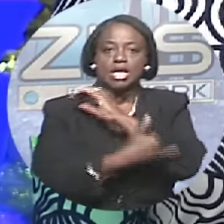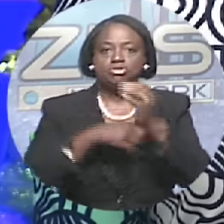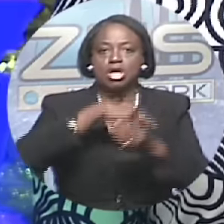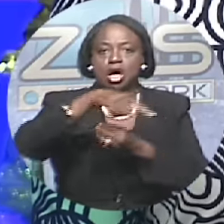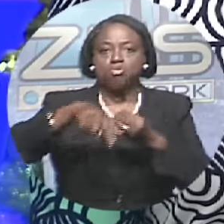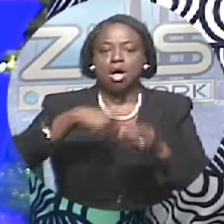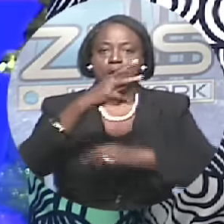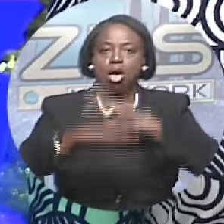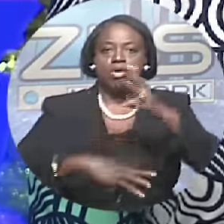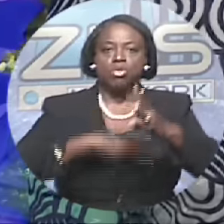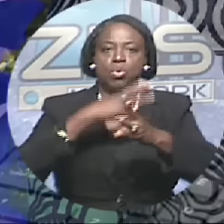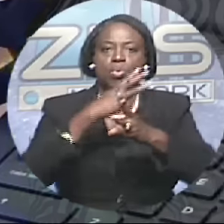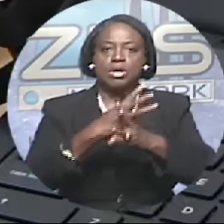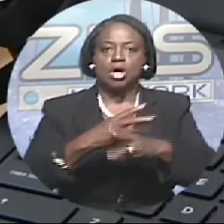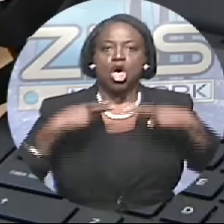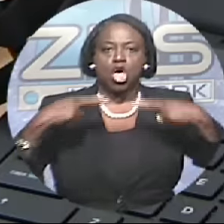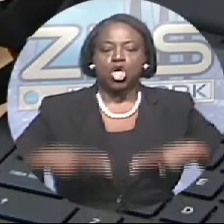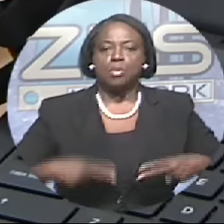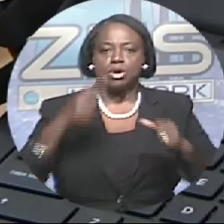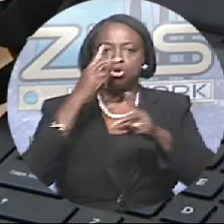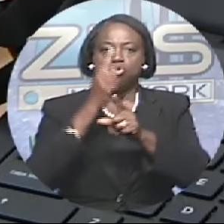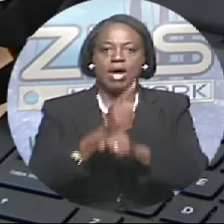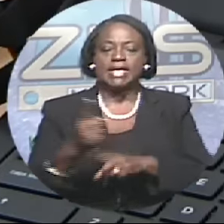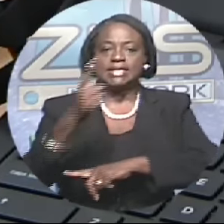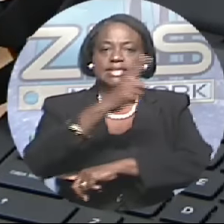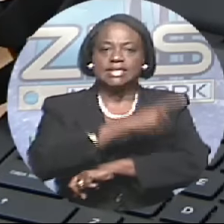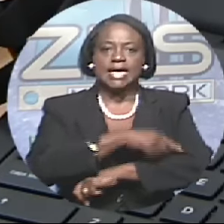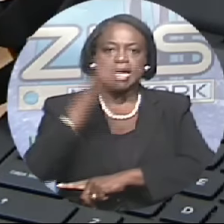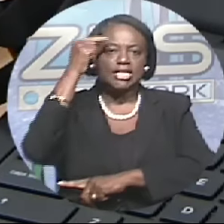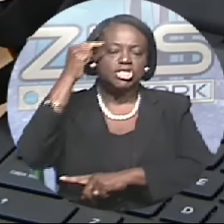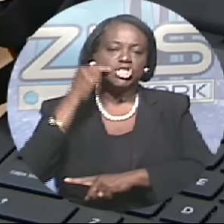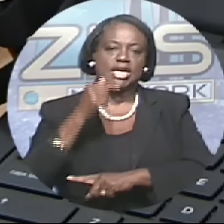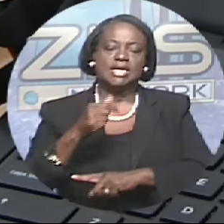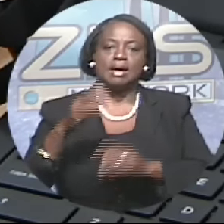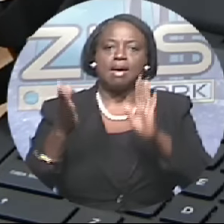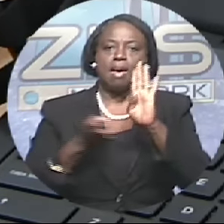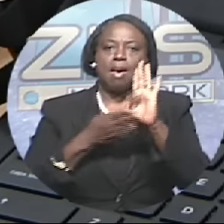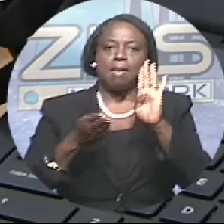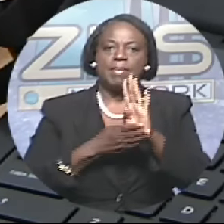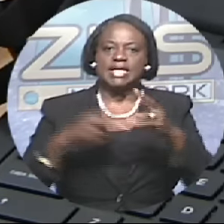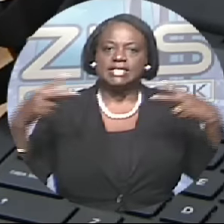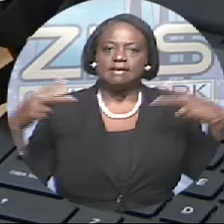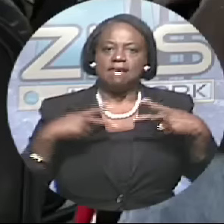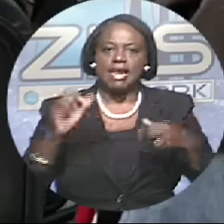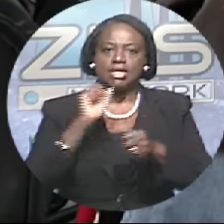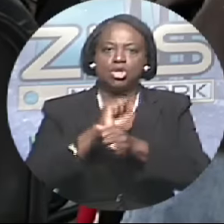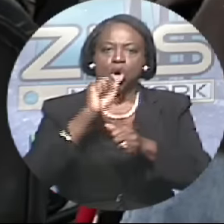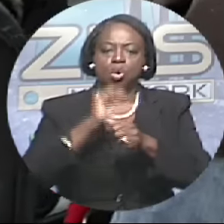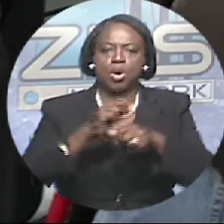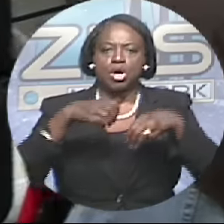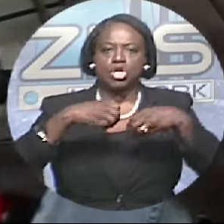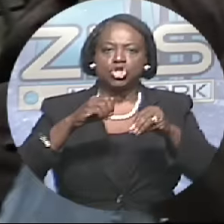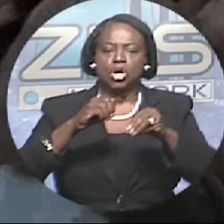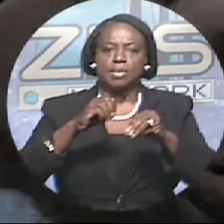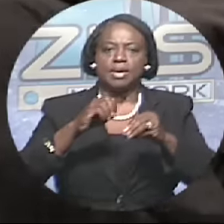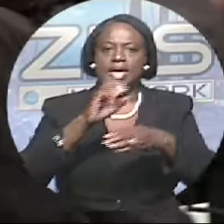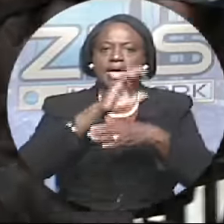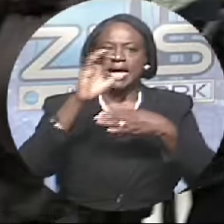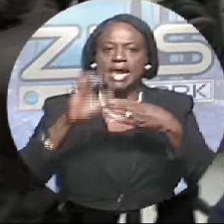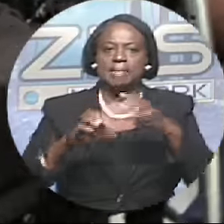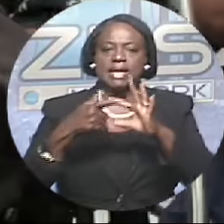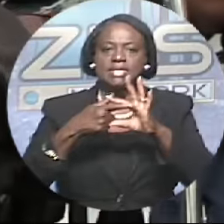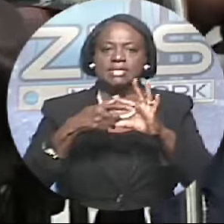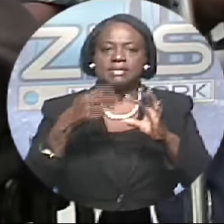Human Rights Day by hosting a gender-based violence and persons with disabilities workshop. The workshop climaxed the 16 days of